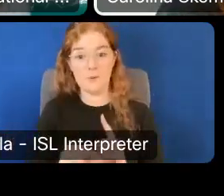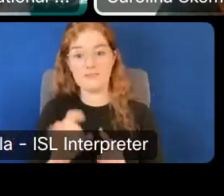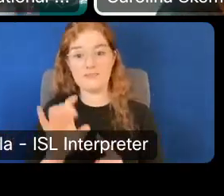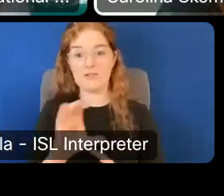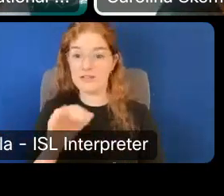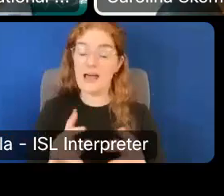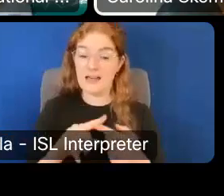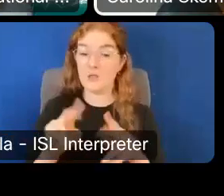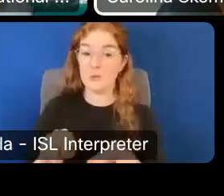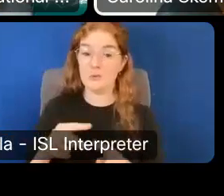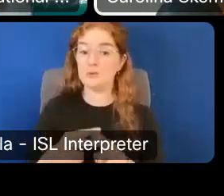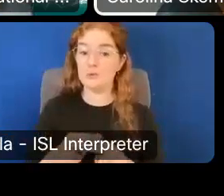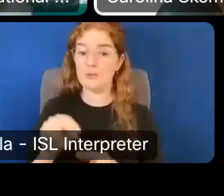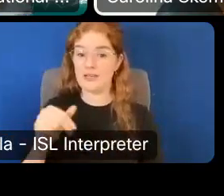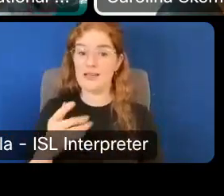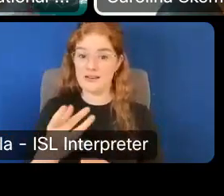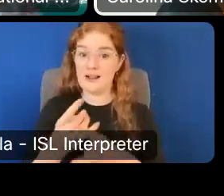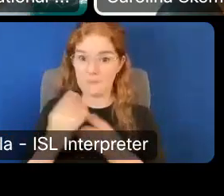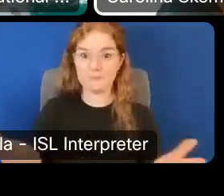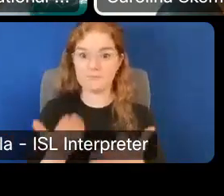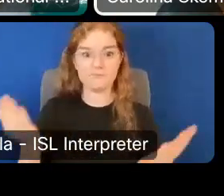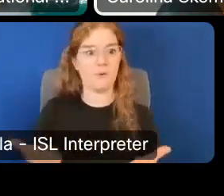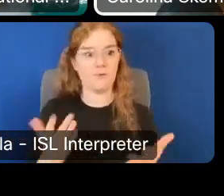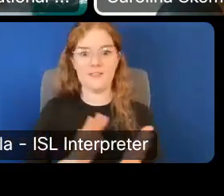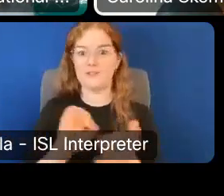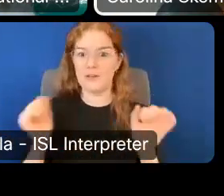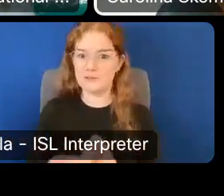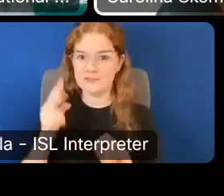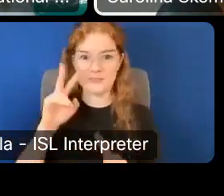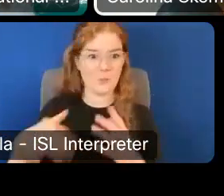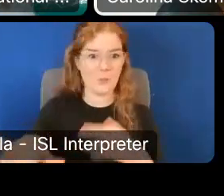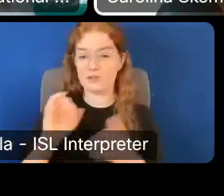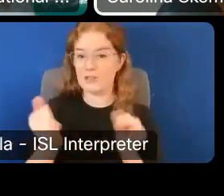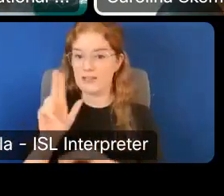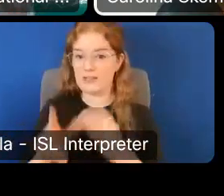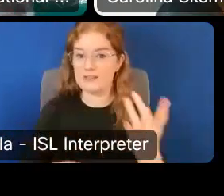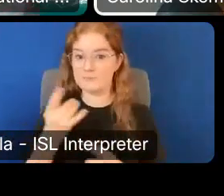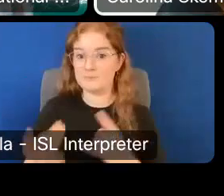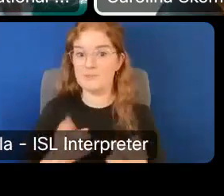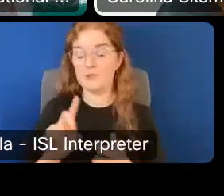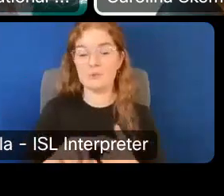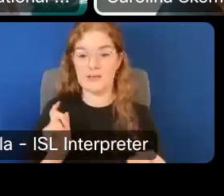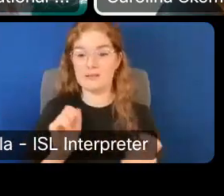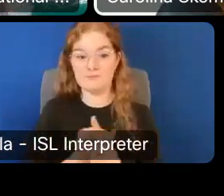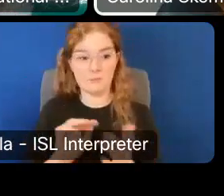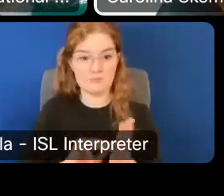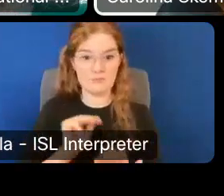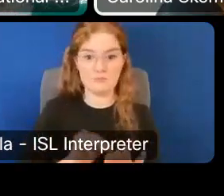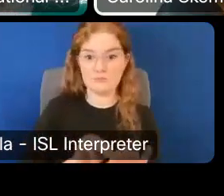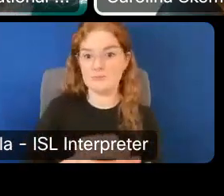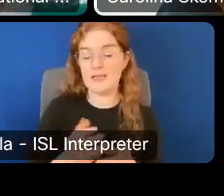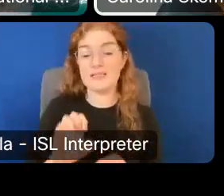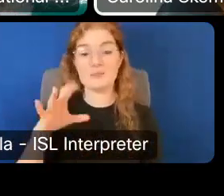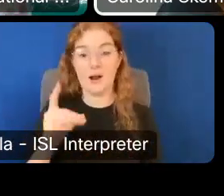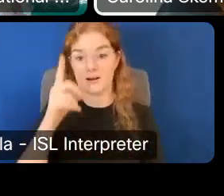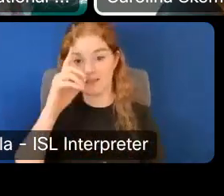new tools can often be that kind of catalyst for yourself and others to see where the change can happen. And you can triage, and the SPARK Innovation